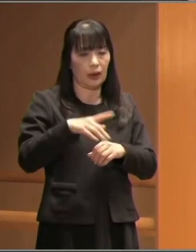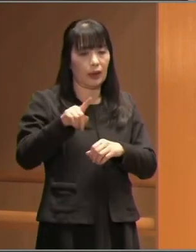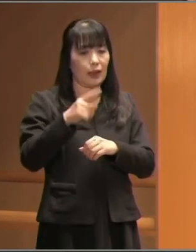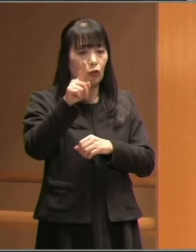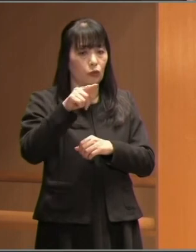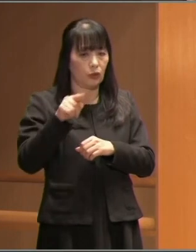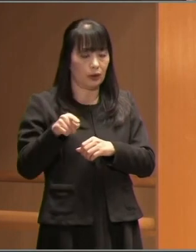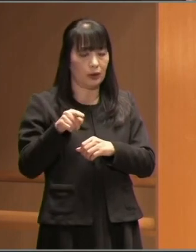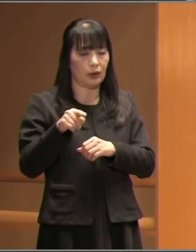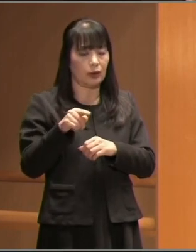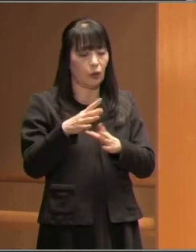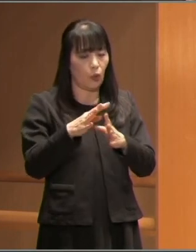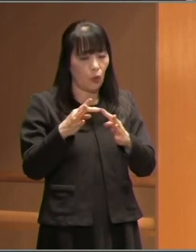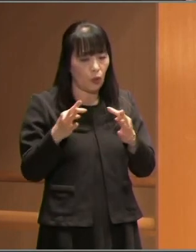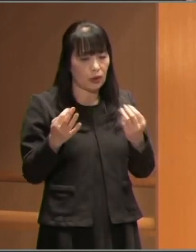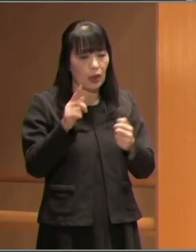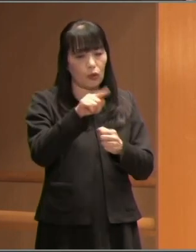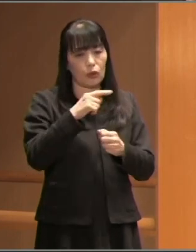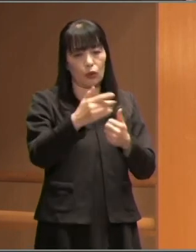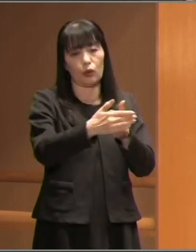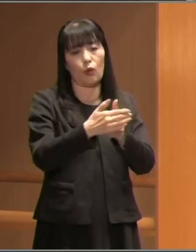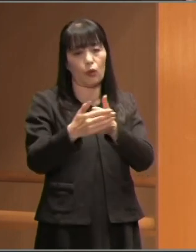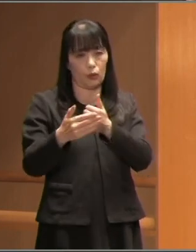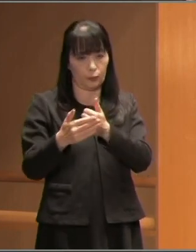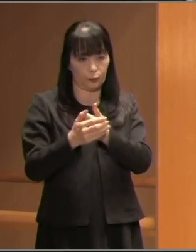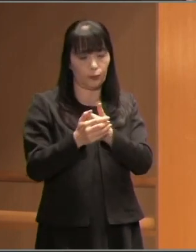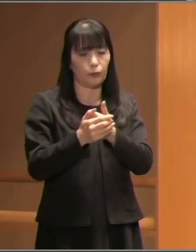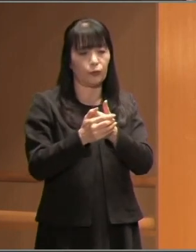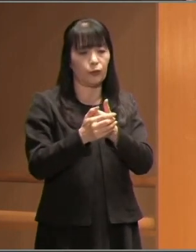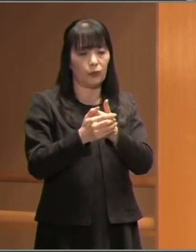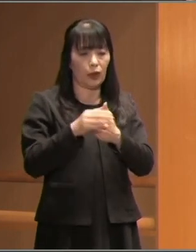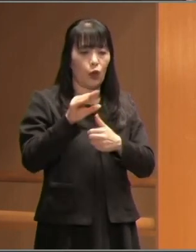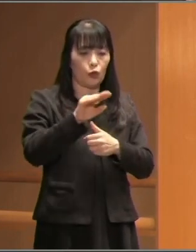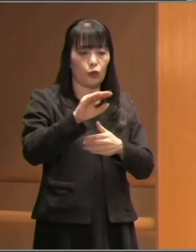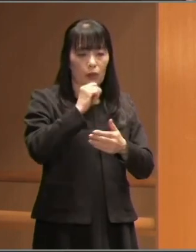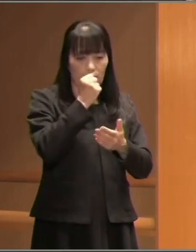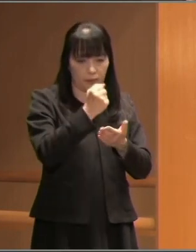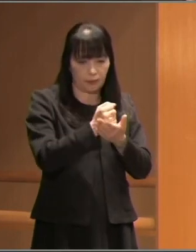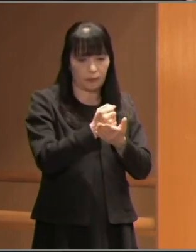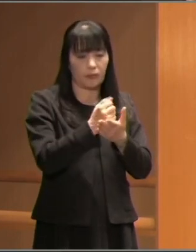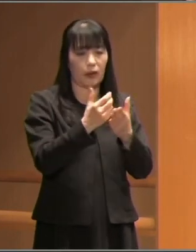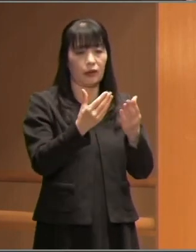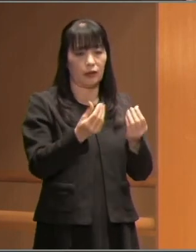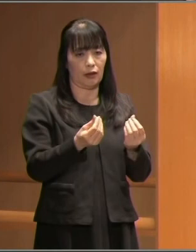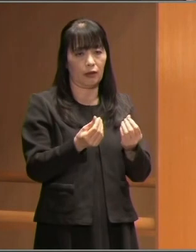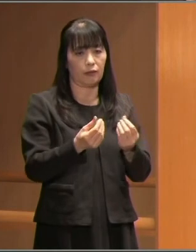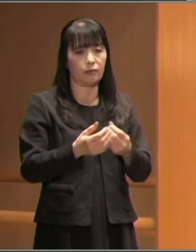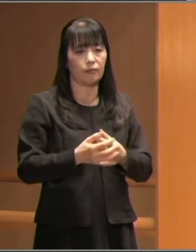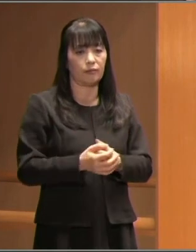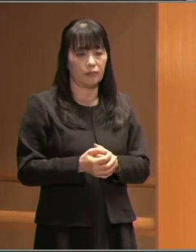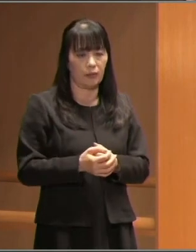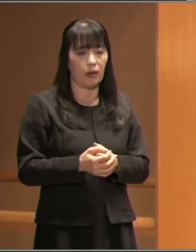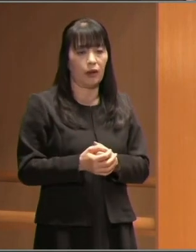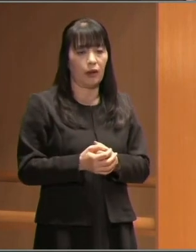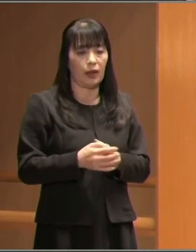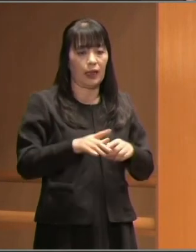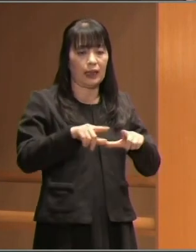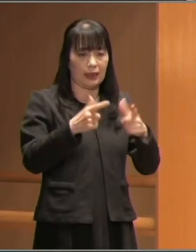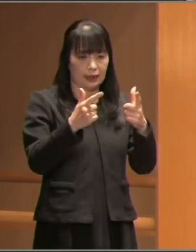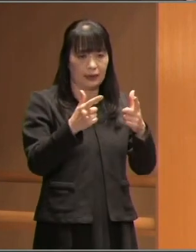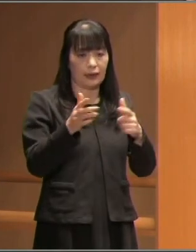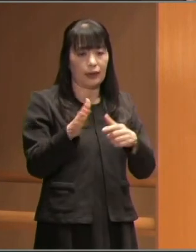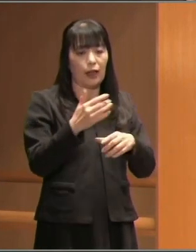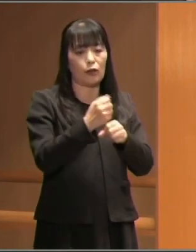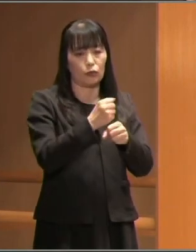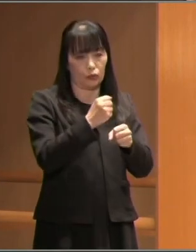was conducted with the 22 institutions and also many supporters to make this concept car, and